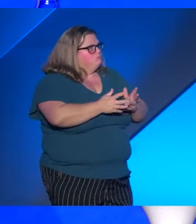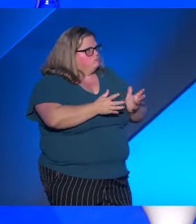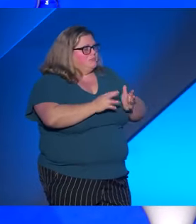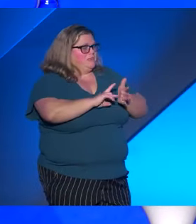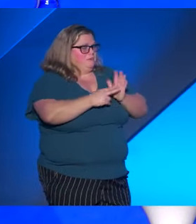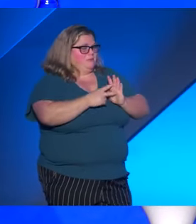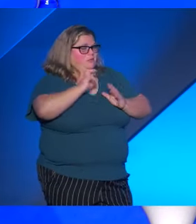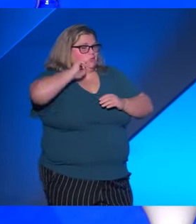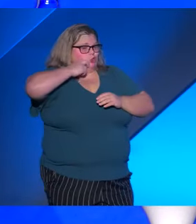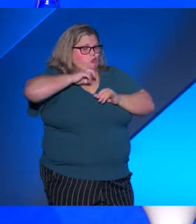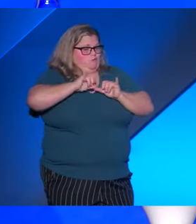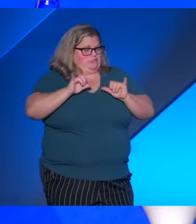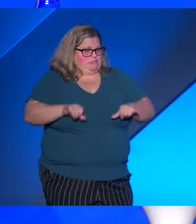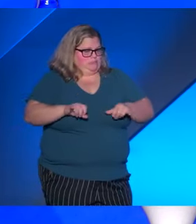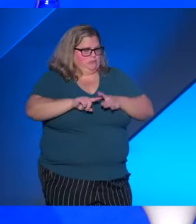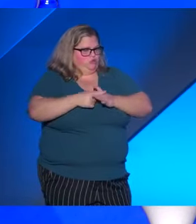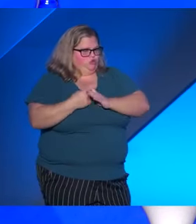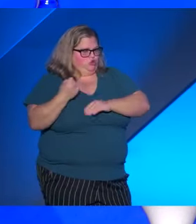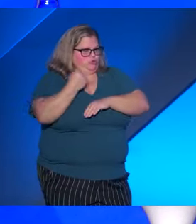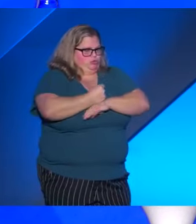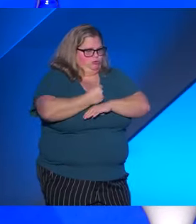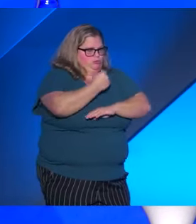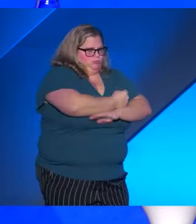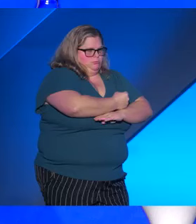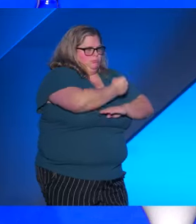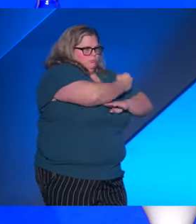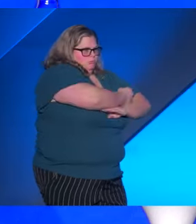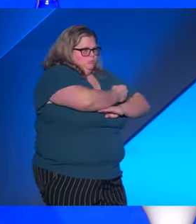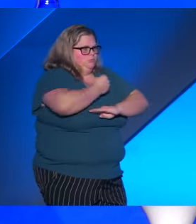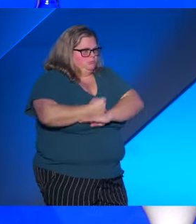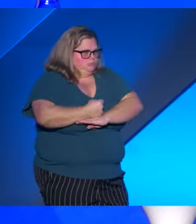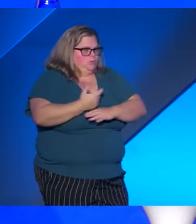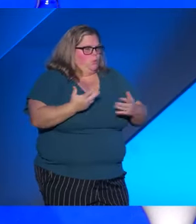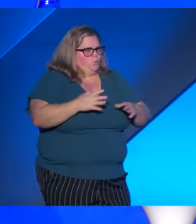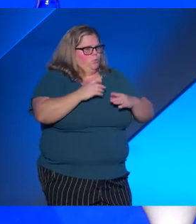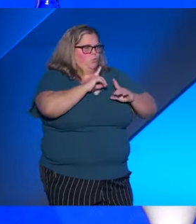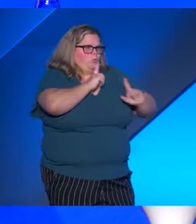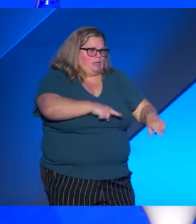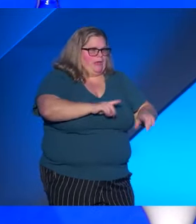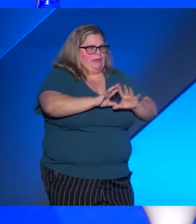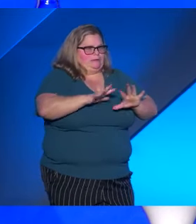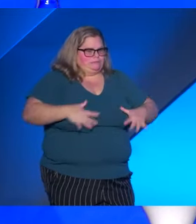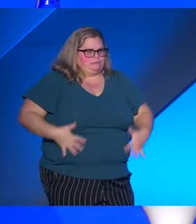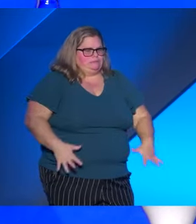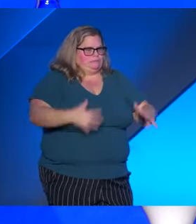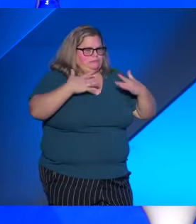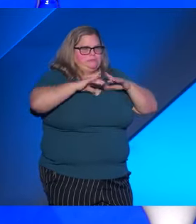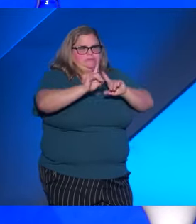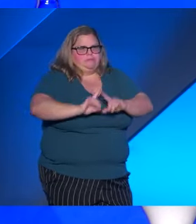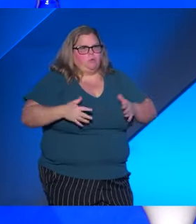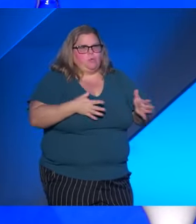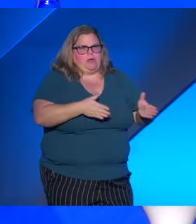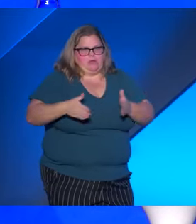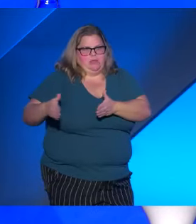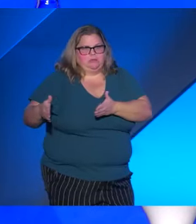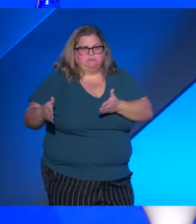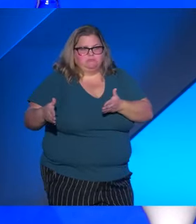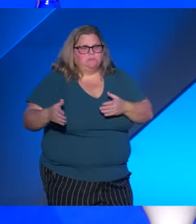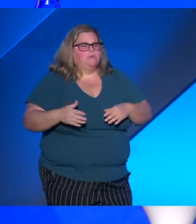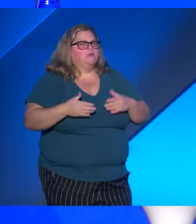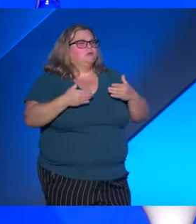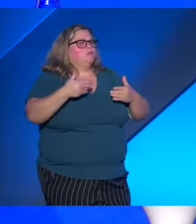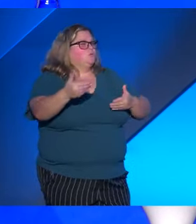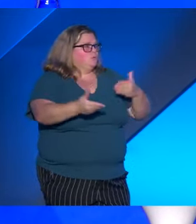nervous systems start to shut down in different ways or react in different ways. And being able to invite people